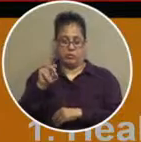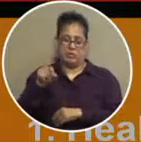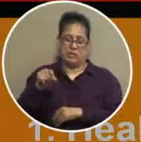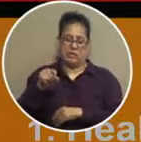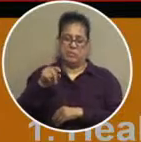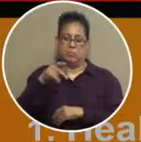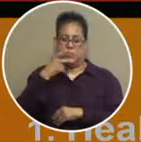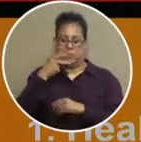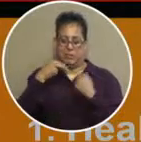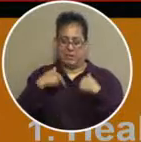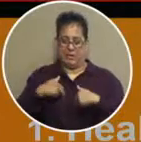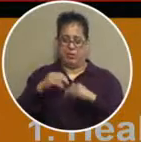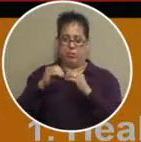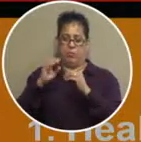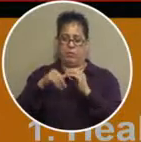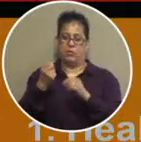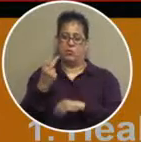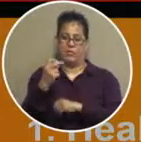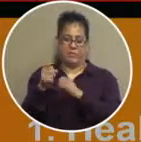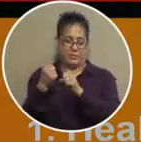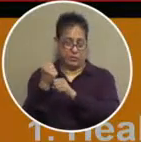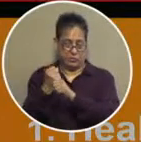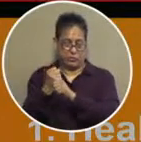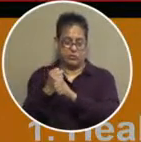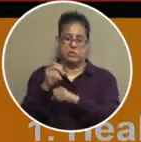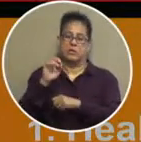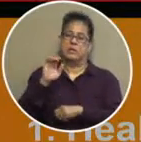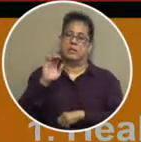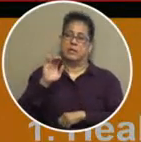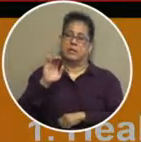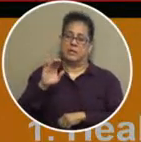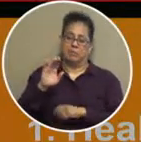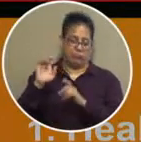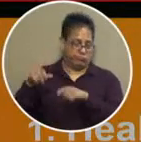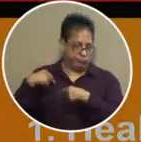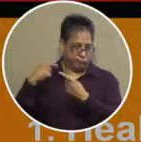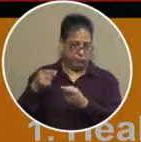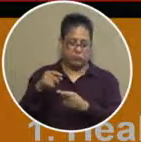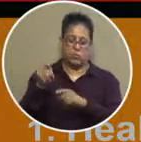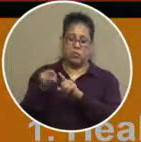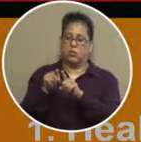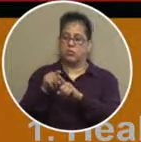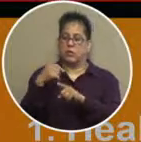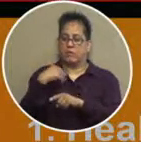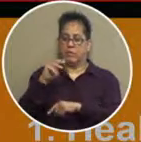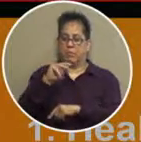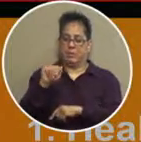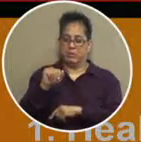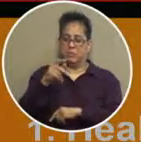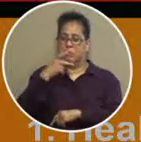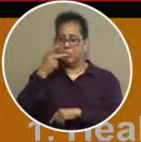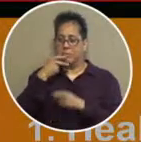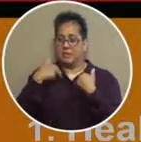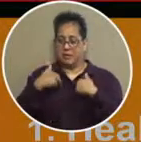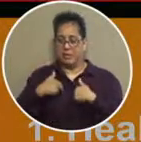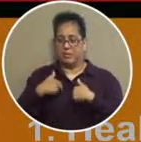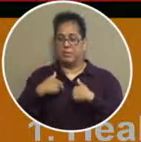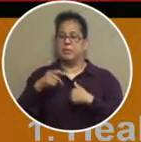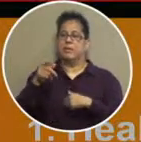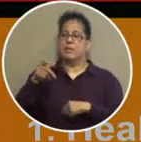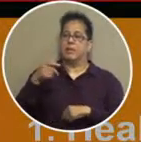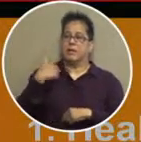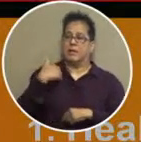Department of Public Health for over 12 years, and in that time, he also gained his master's in public health. He